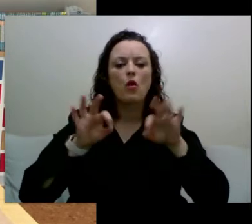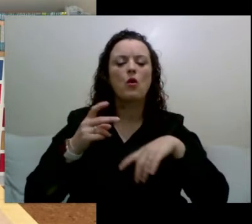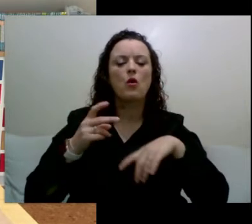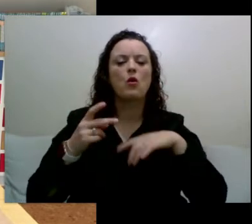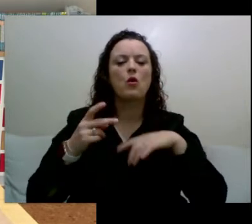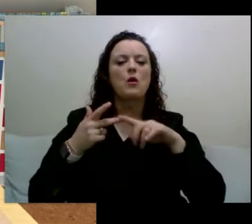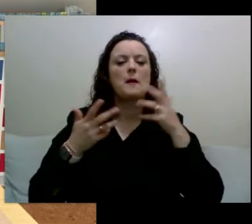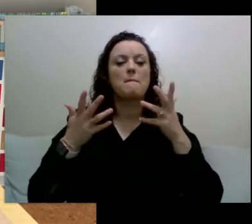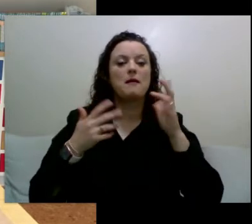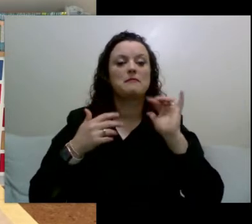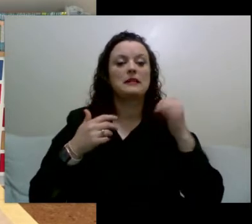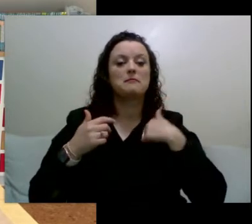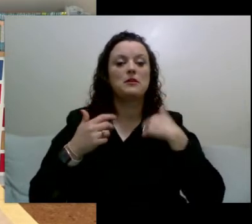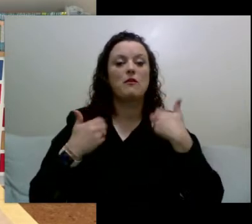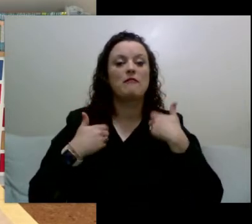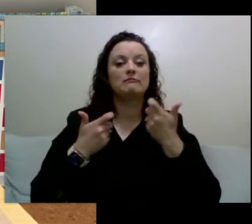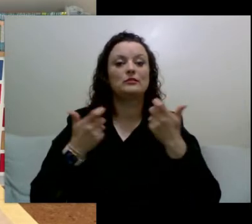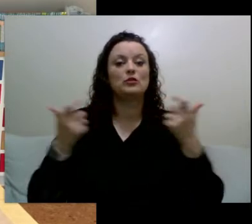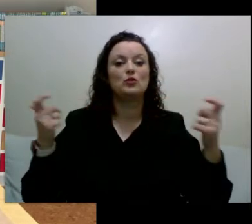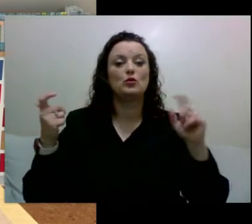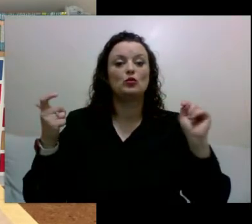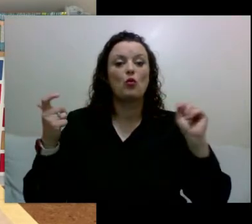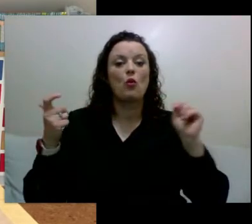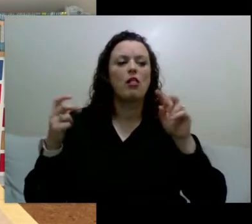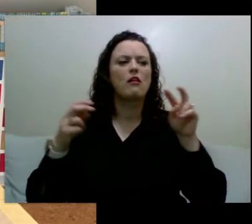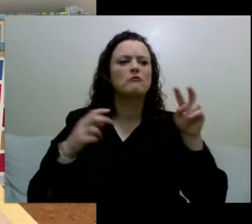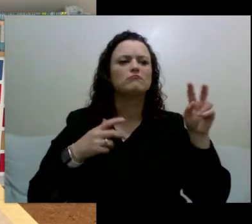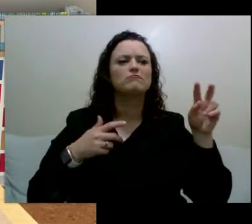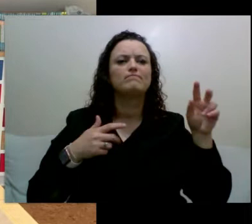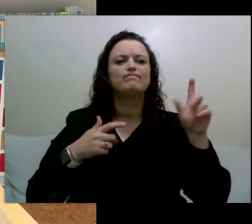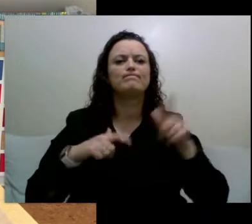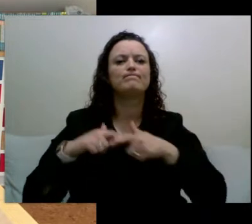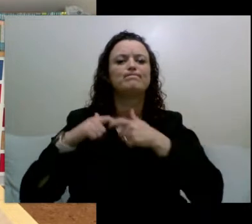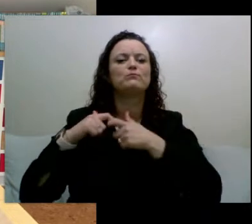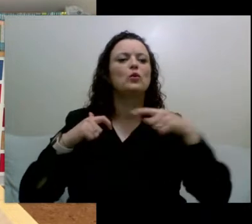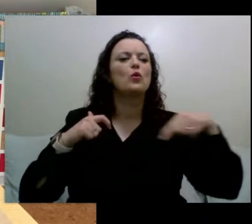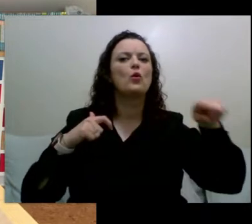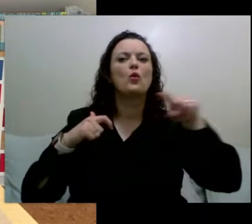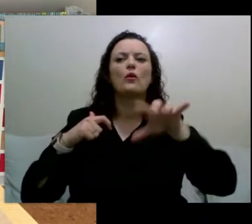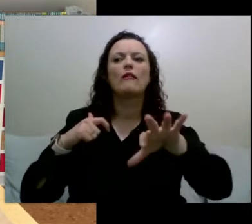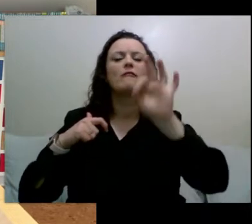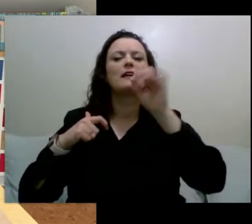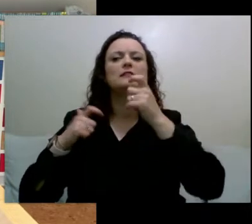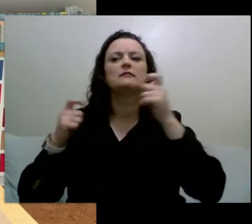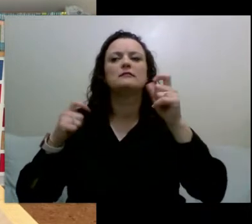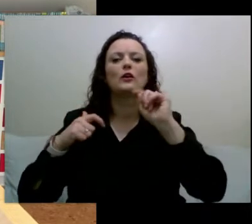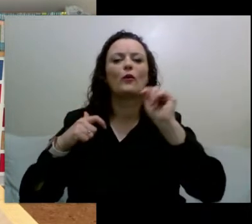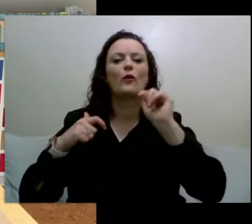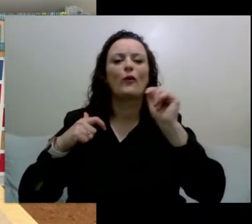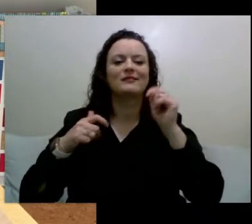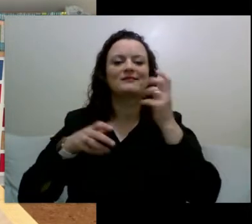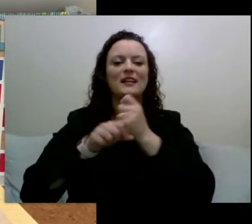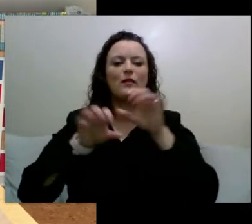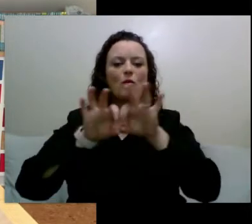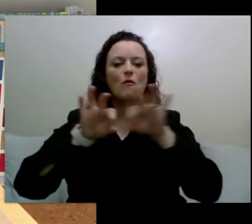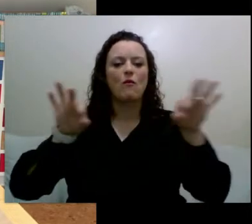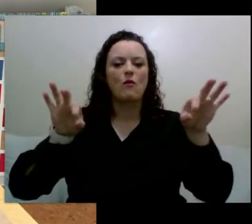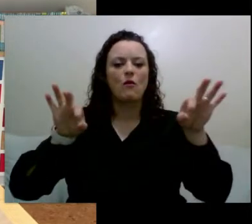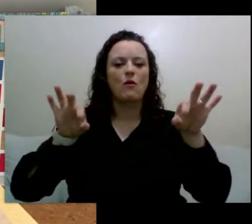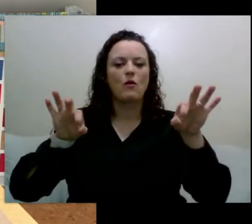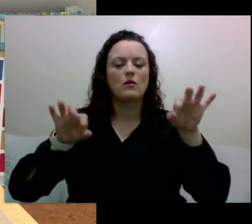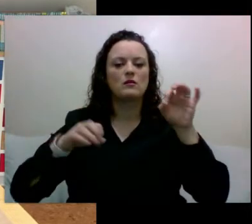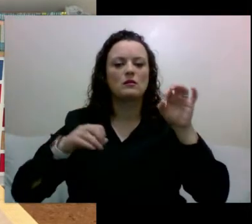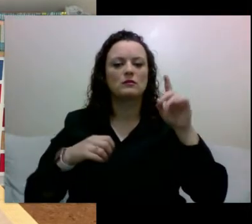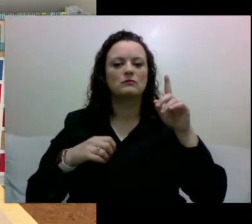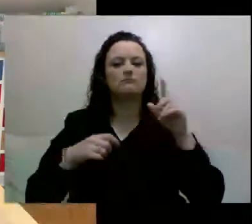have a giant toilet. Go find a giant toilet. Yeah, okay, and I'll get the roll. Right? So we can,